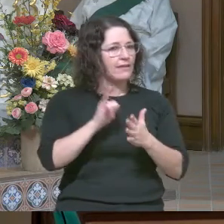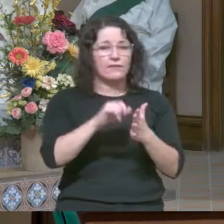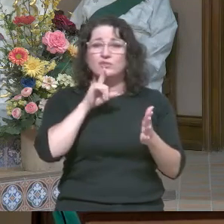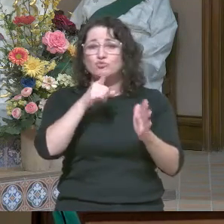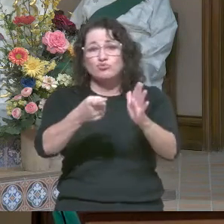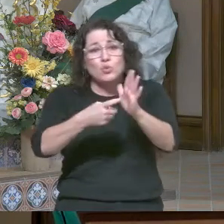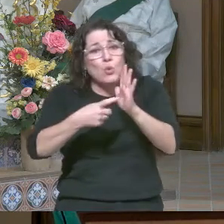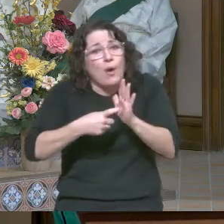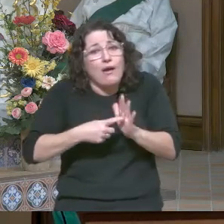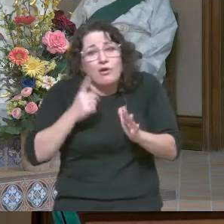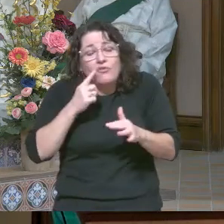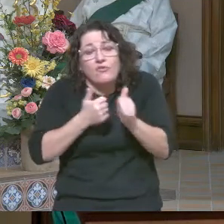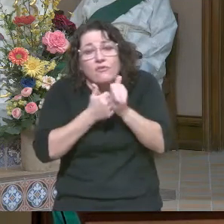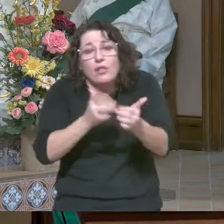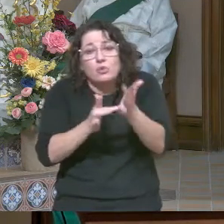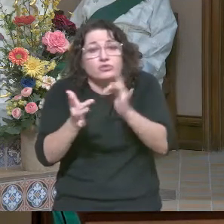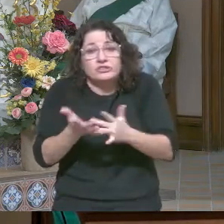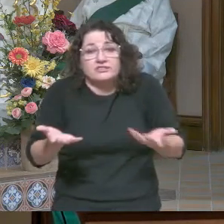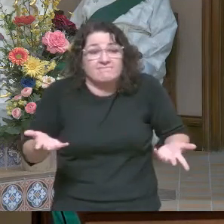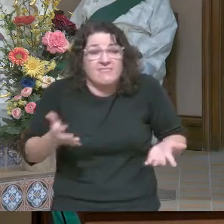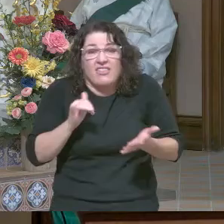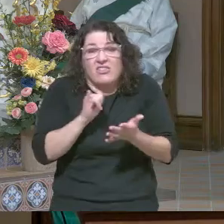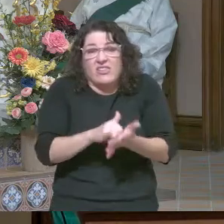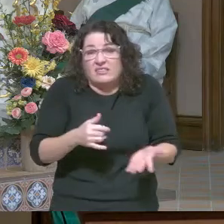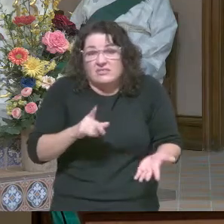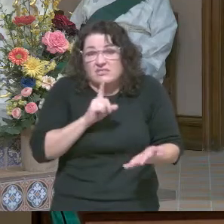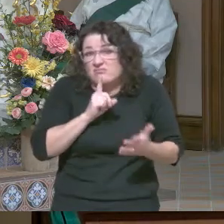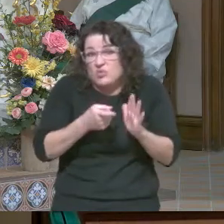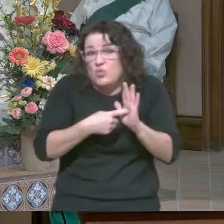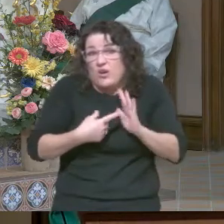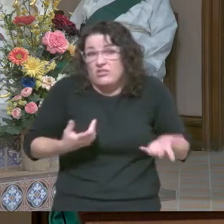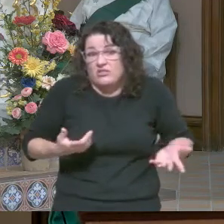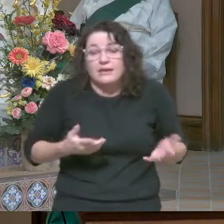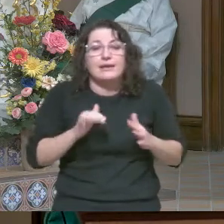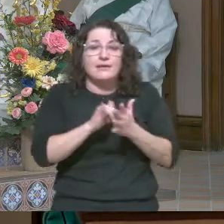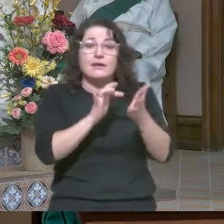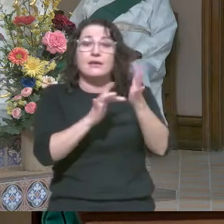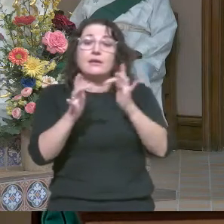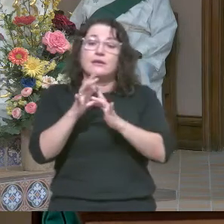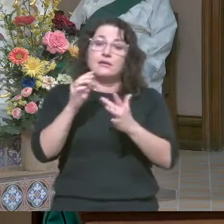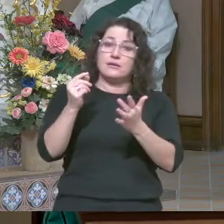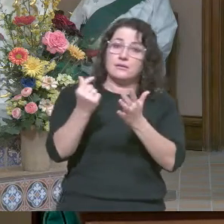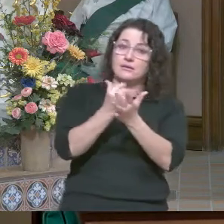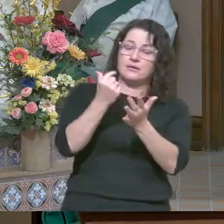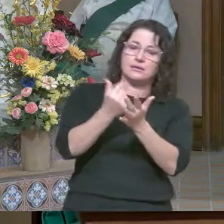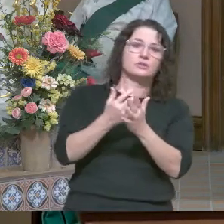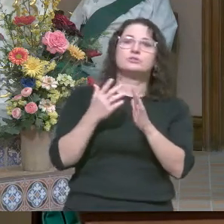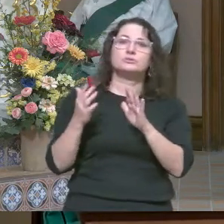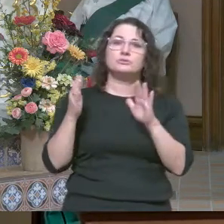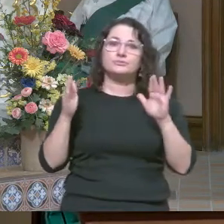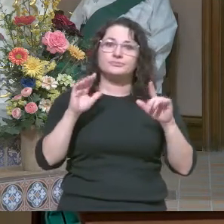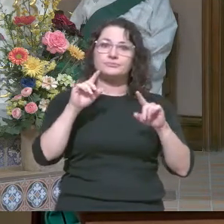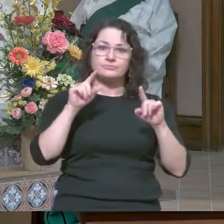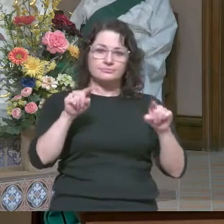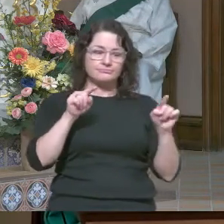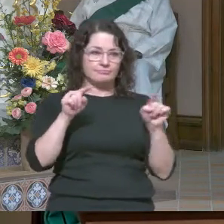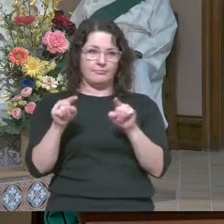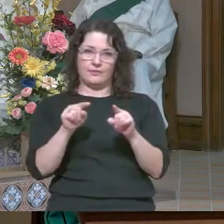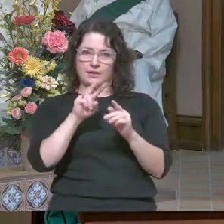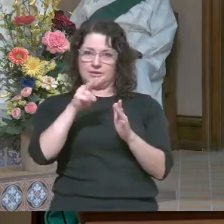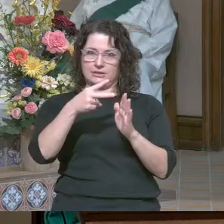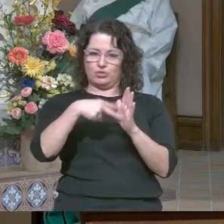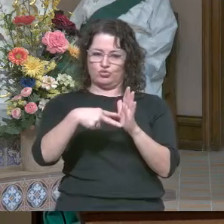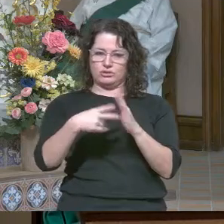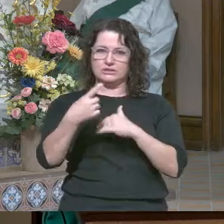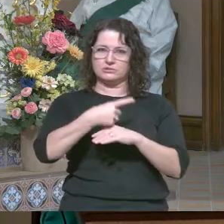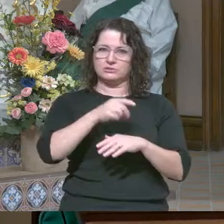discipleship. And I think that's what Jesus is talking about in the gospel. And if we look at this letter from St. James, our second